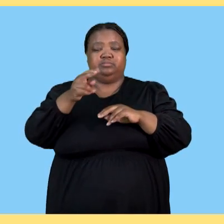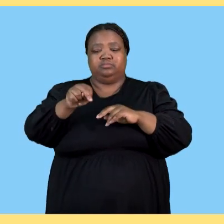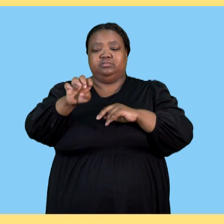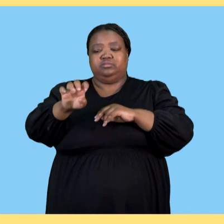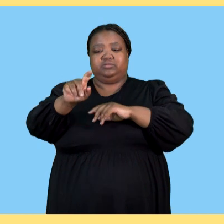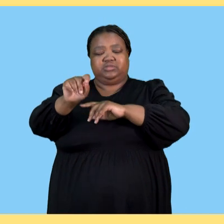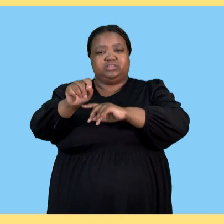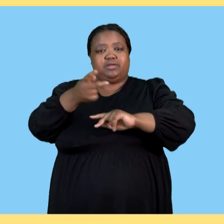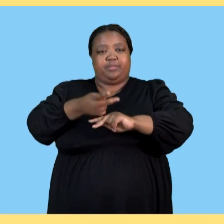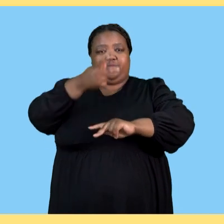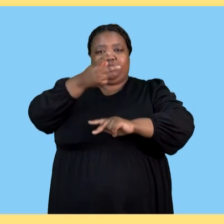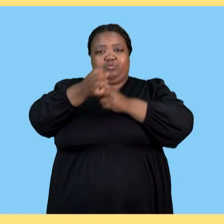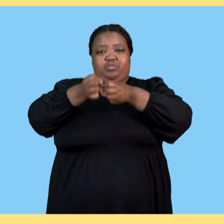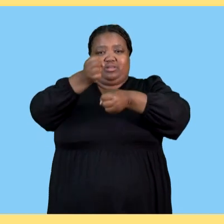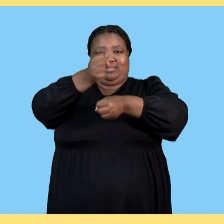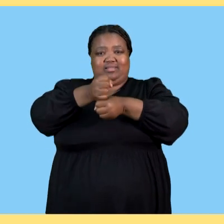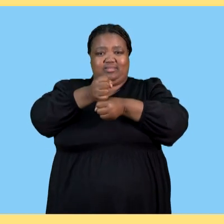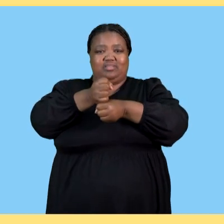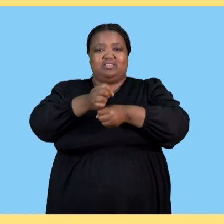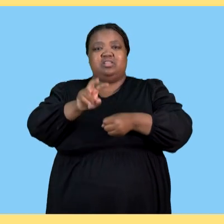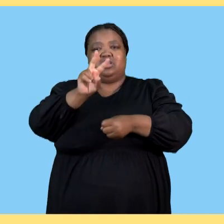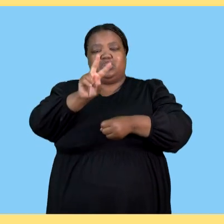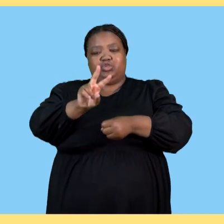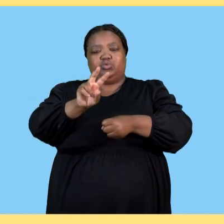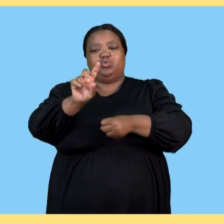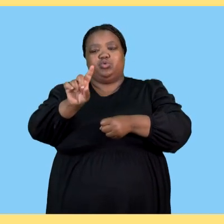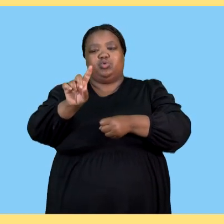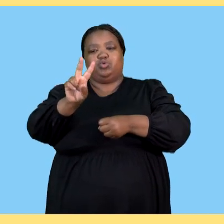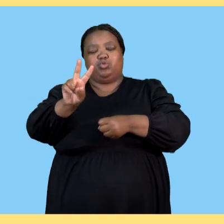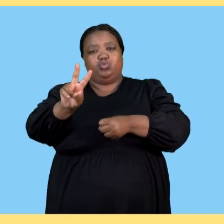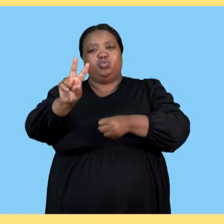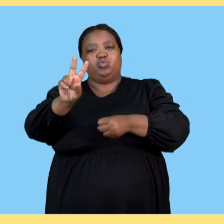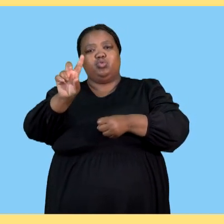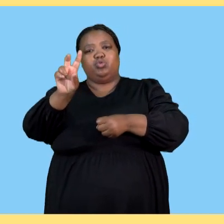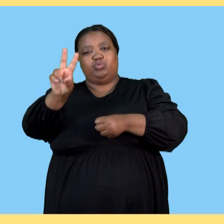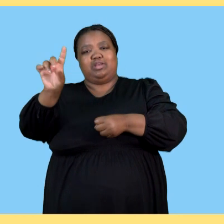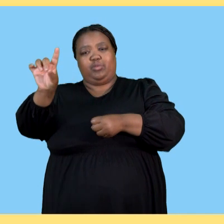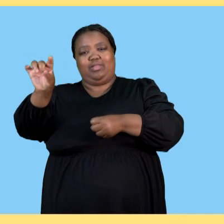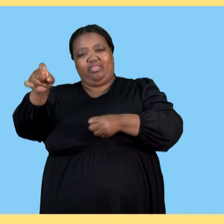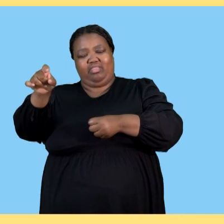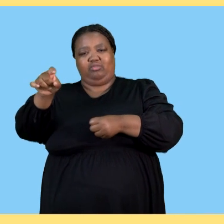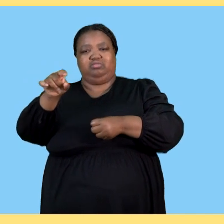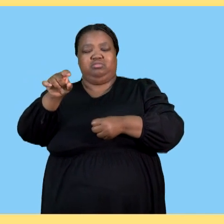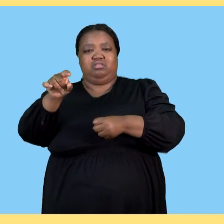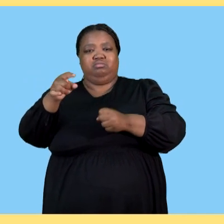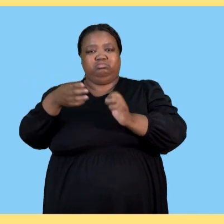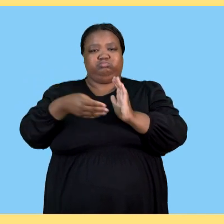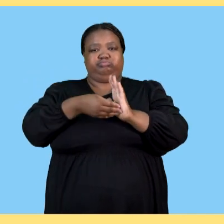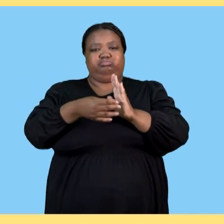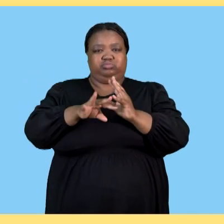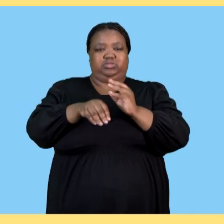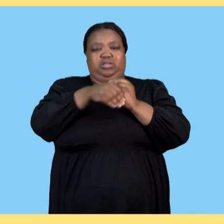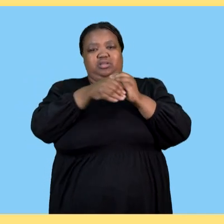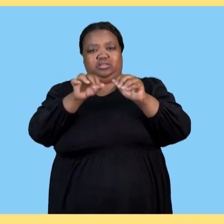And my net profit for the year is 221,000. There it is. My net profit for the